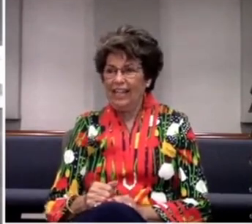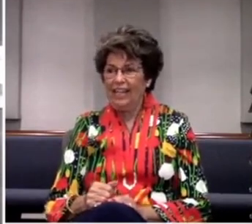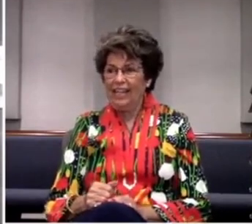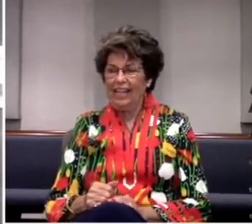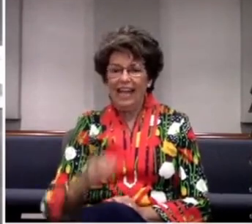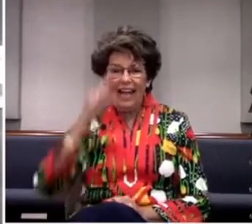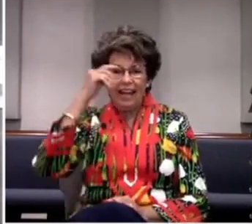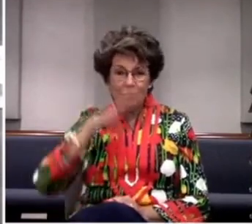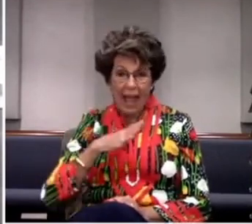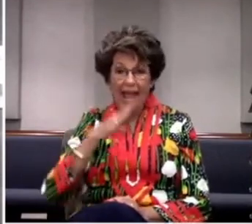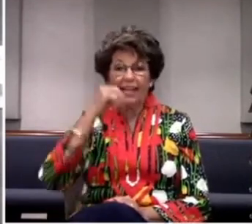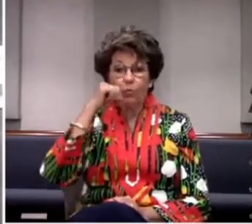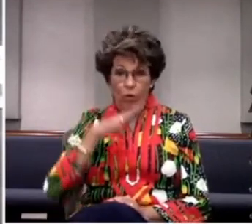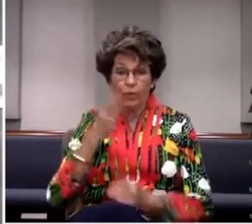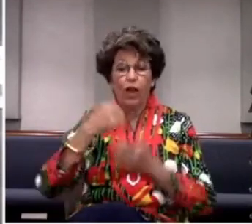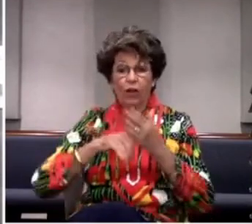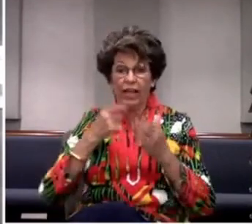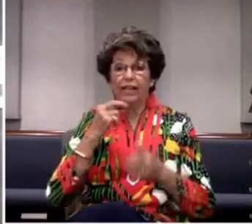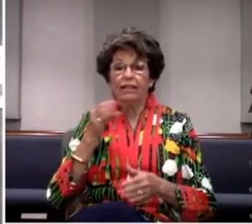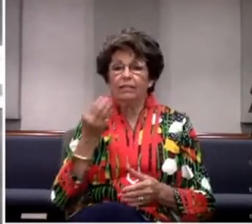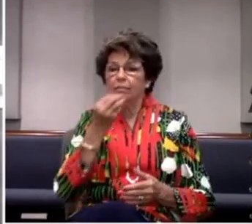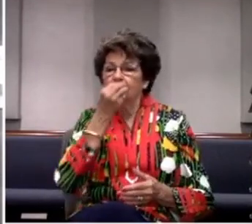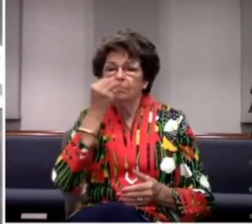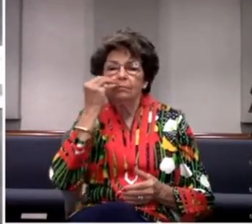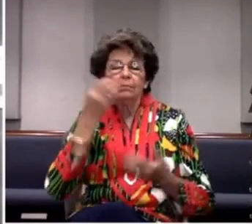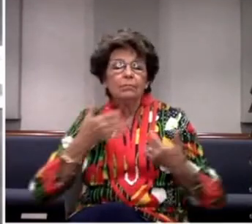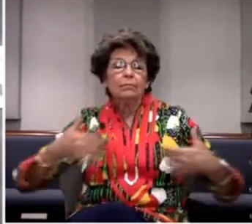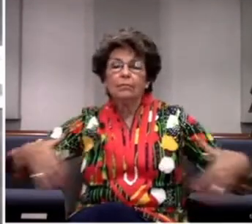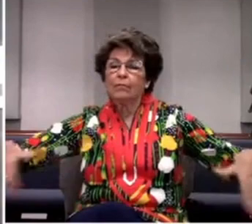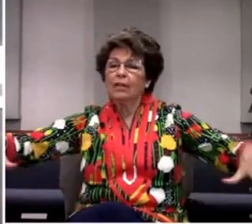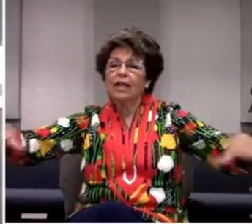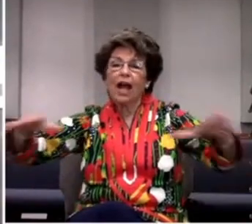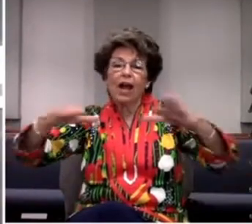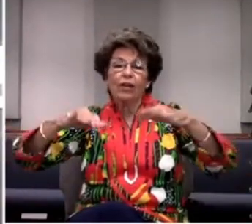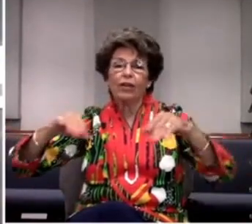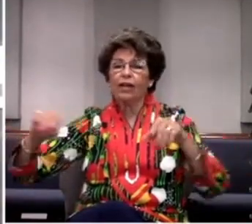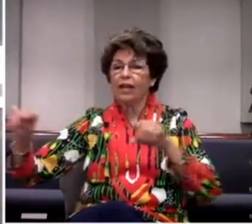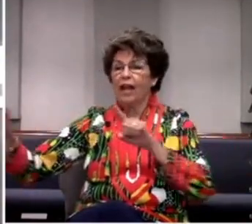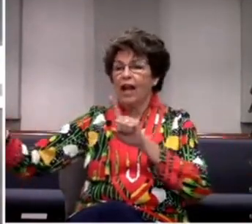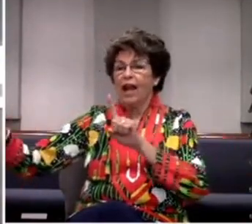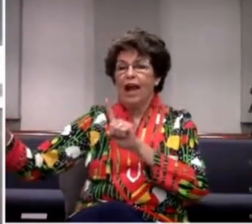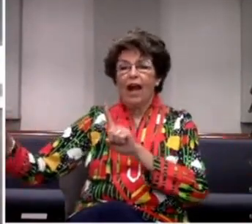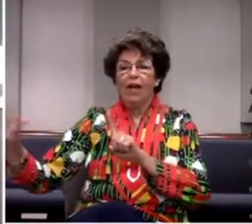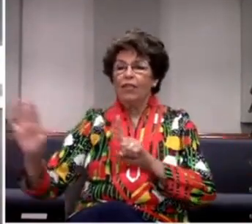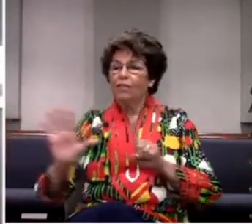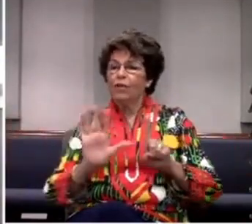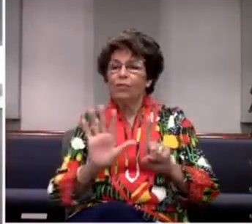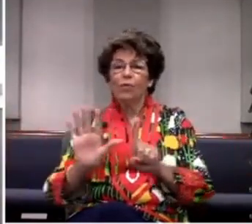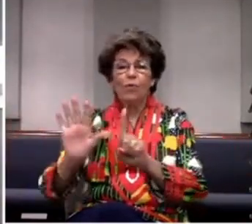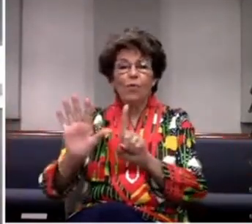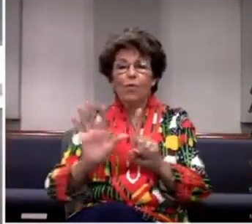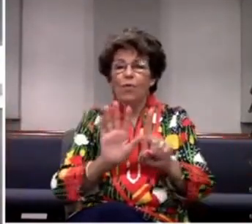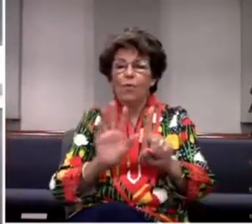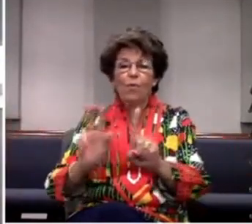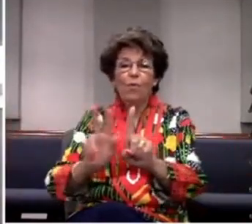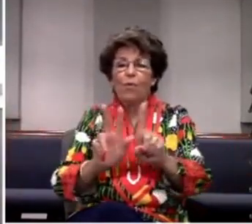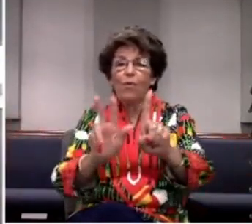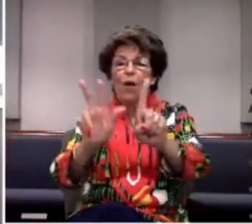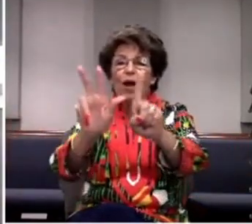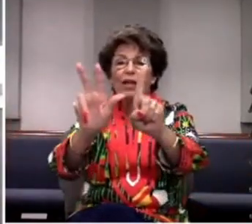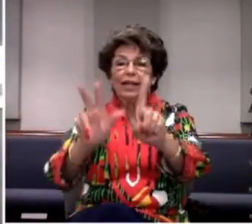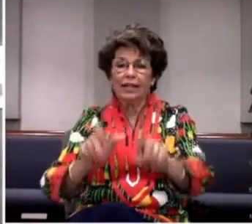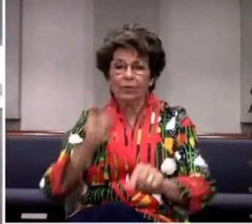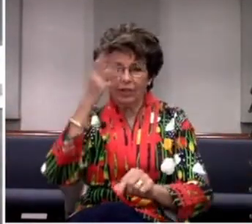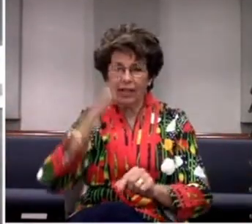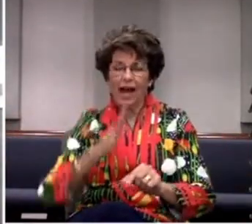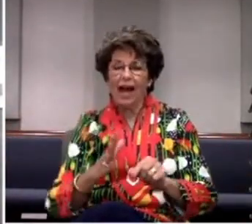Man and woman are in the garden. They've been walking with God in the cool of the day. And you come to Genesis chapter 3. And what